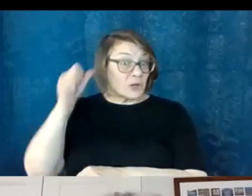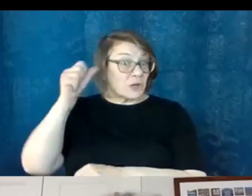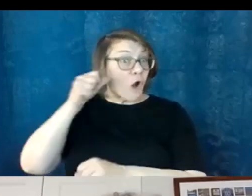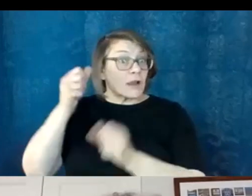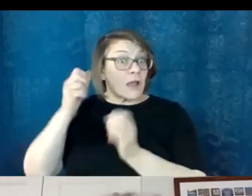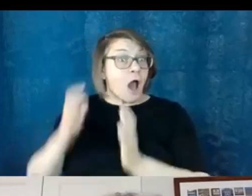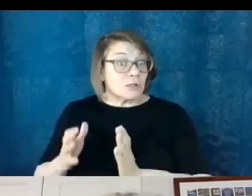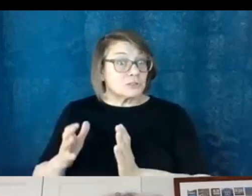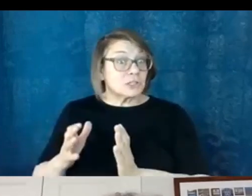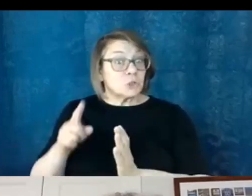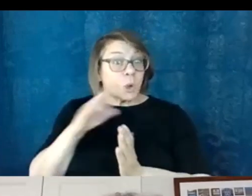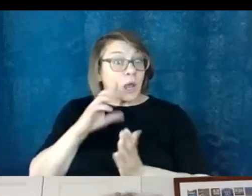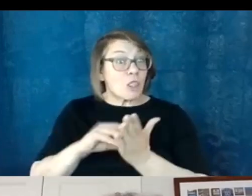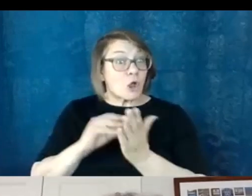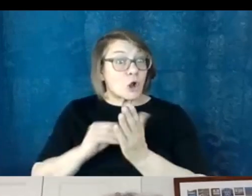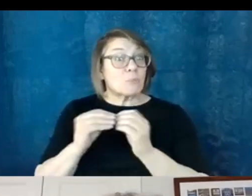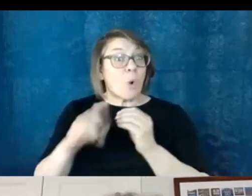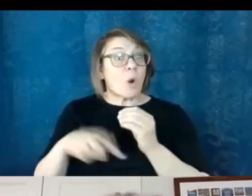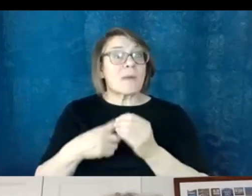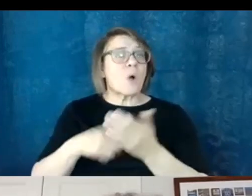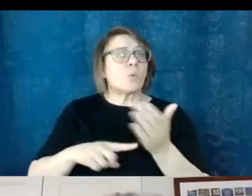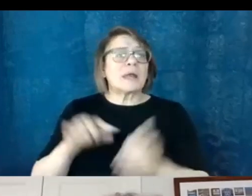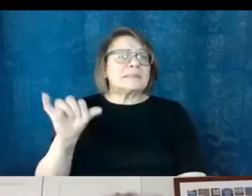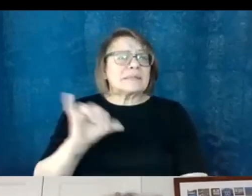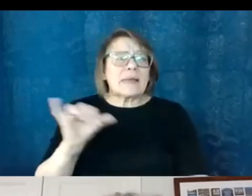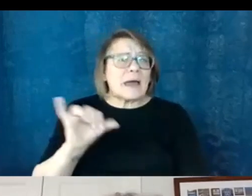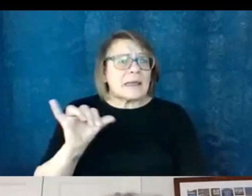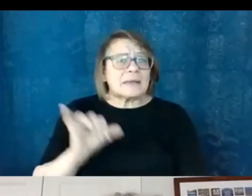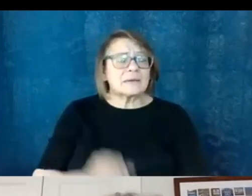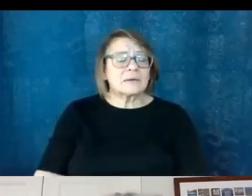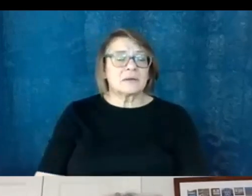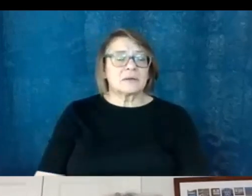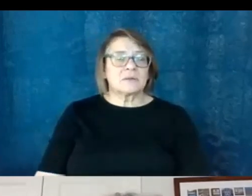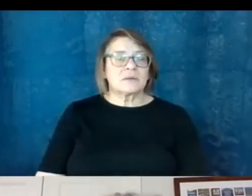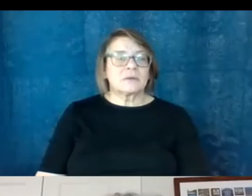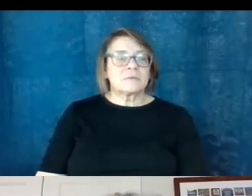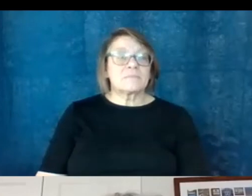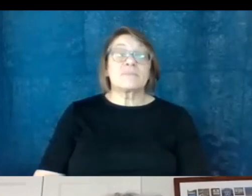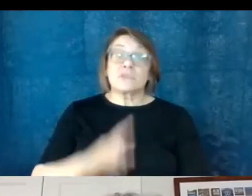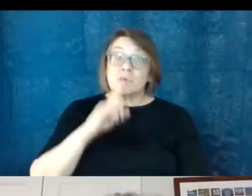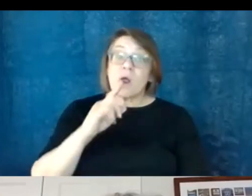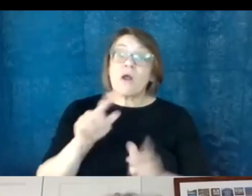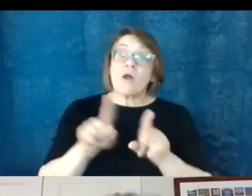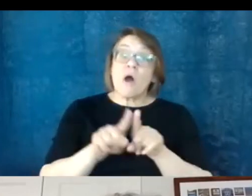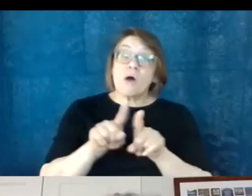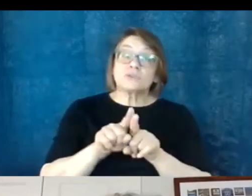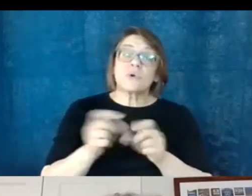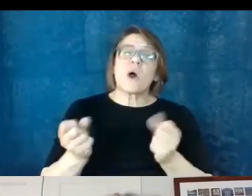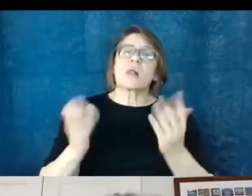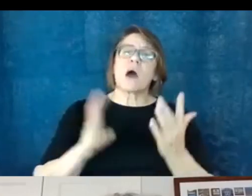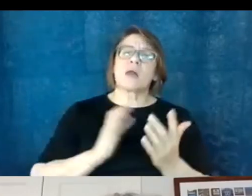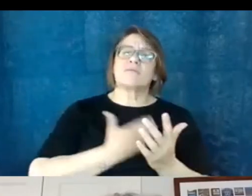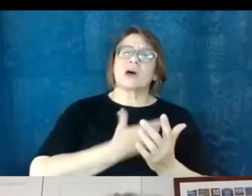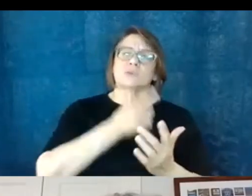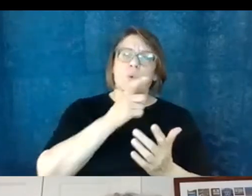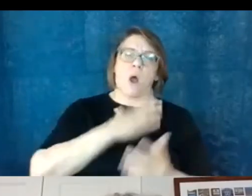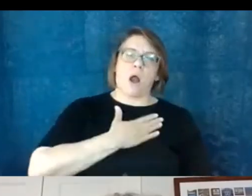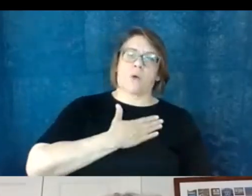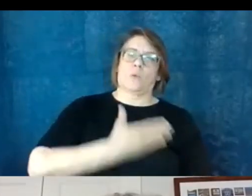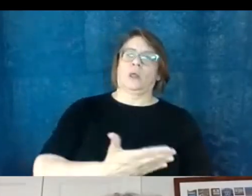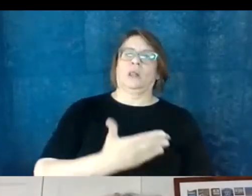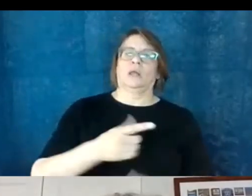a little bit more about what the experience is like. And there are a lot of us who are willing